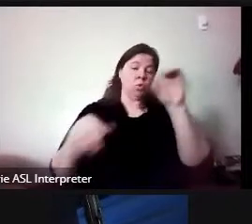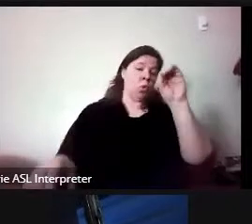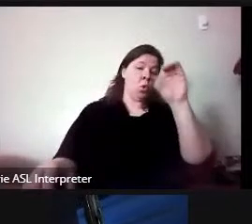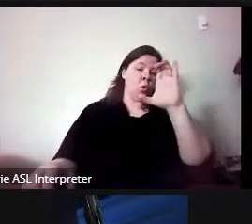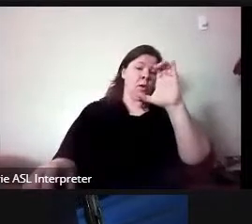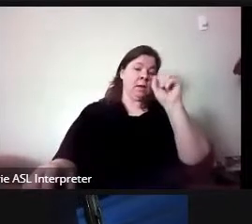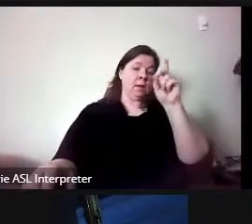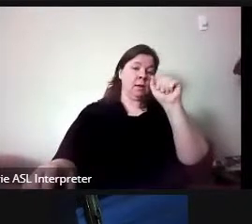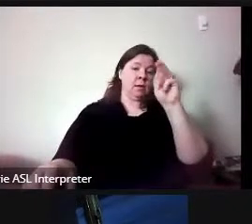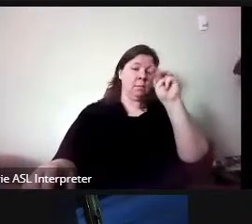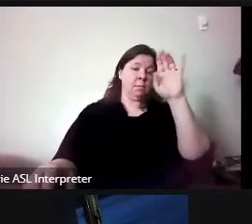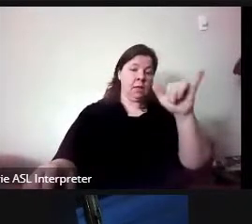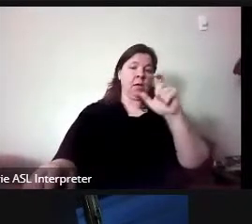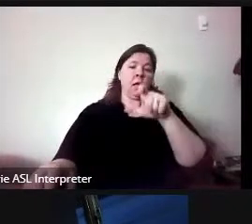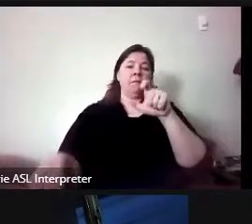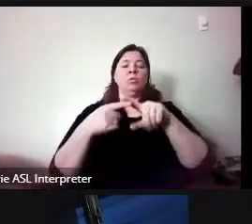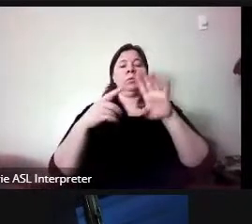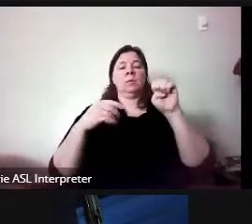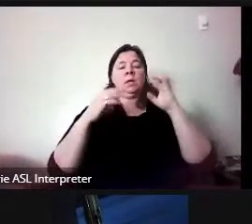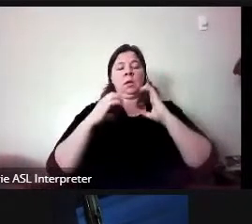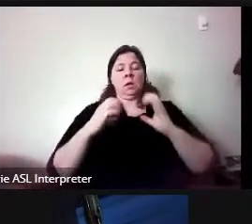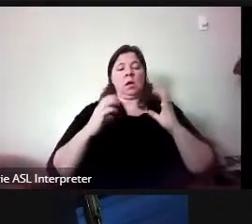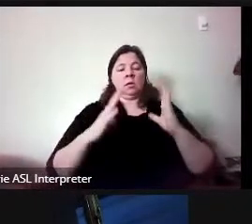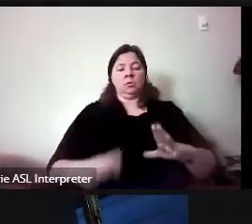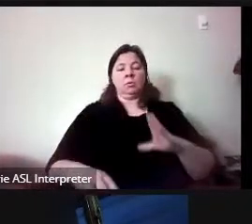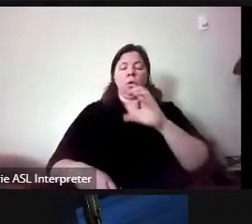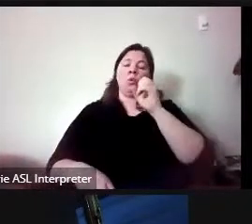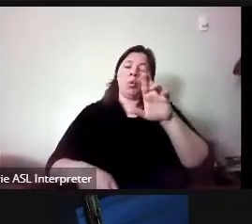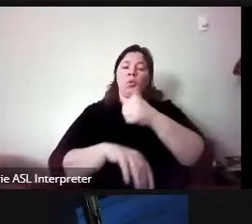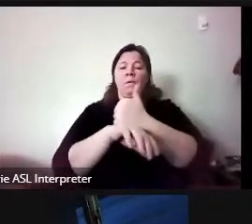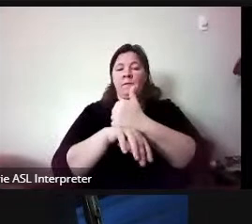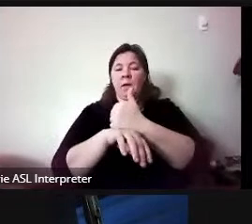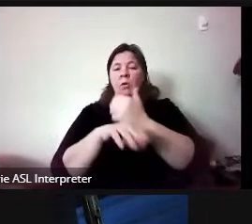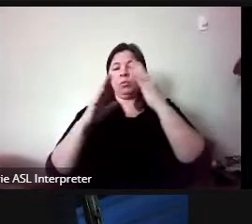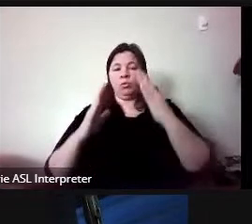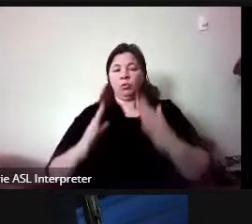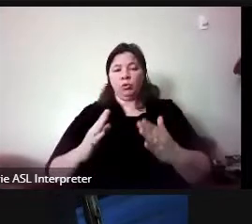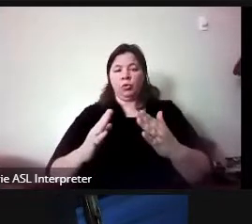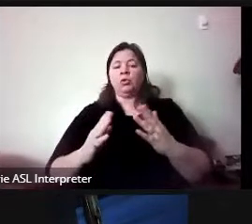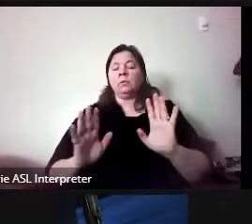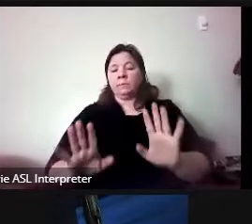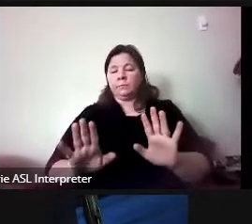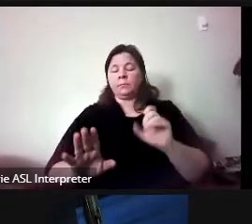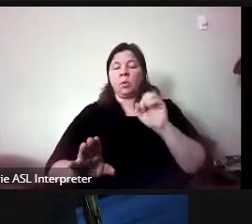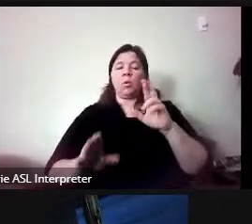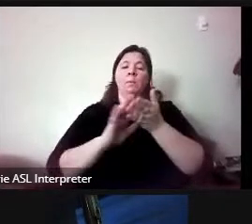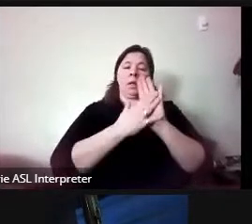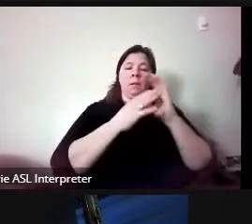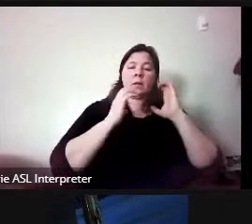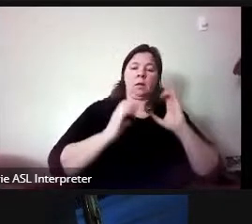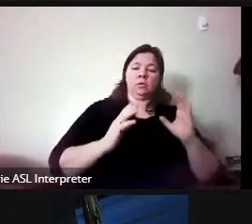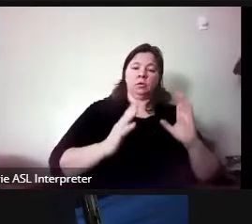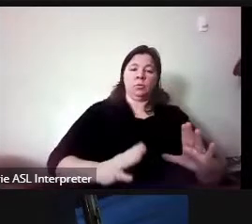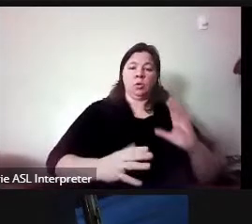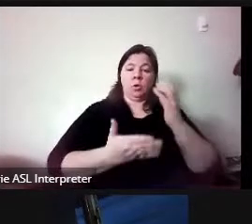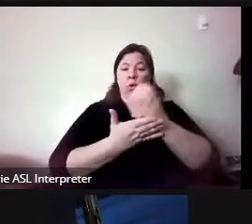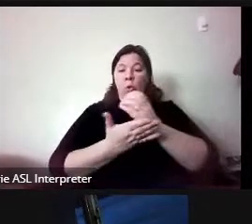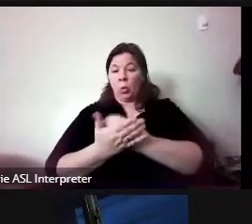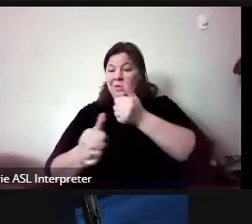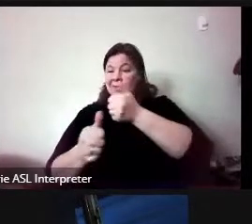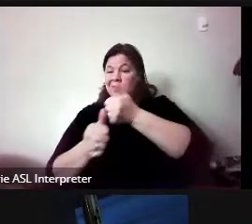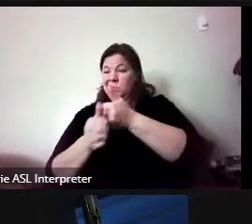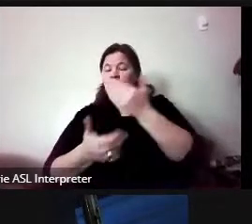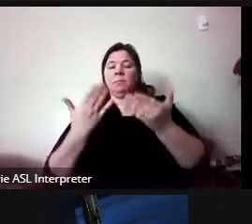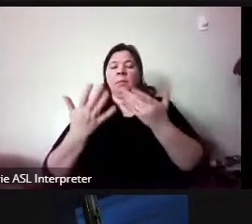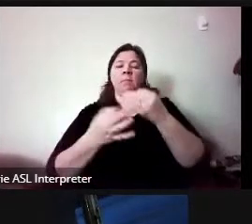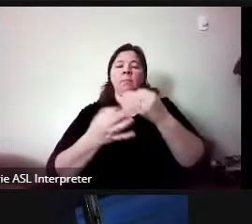they have to be a customer or a founder, obviously, and then we become a customer. But the course might be free, so